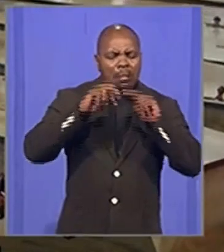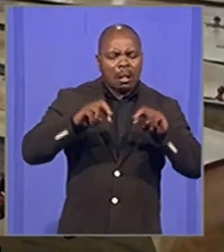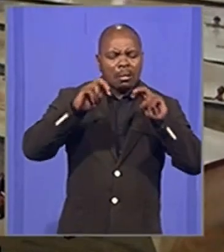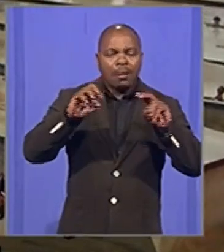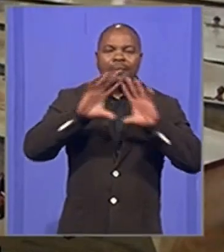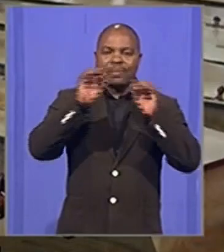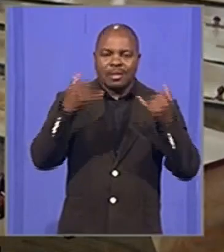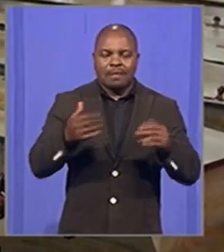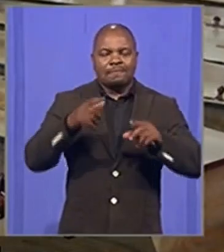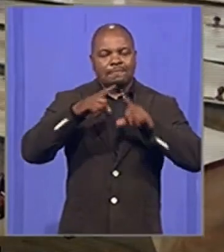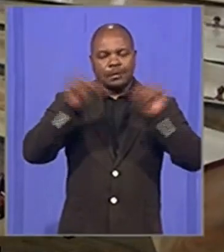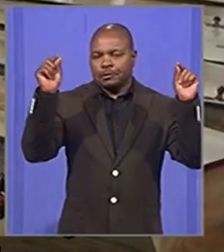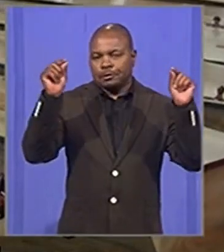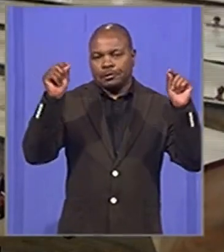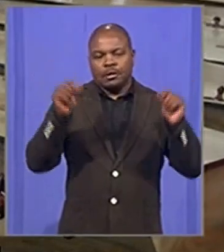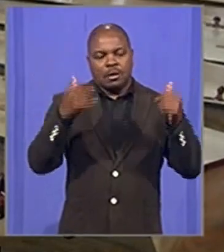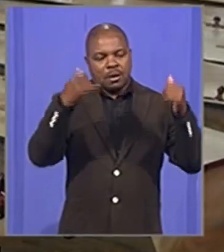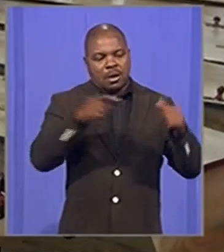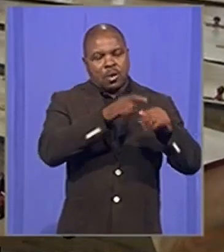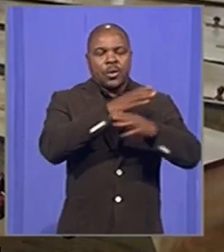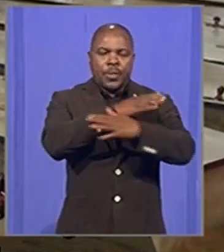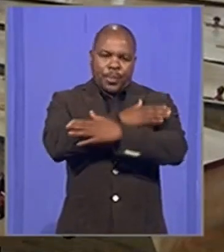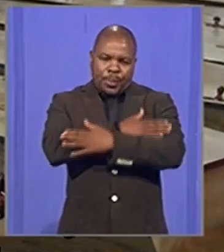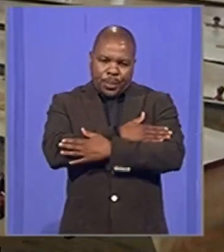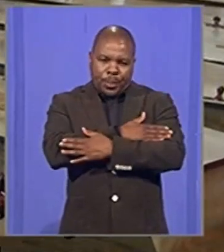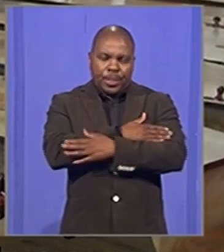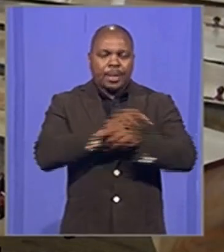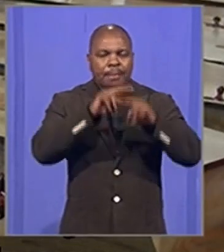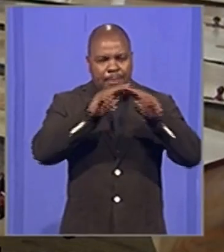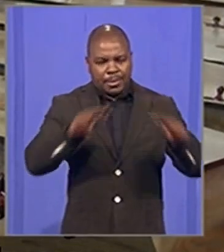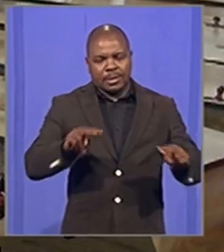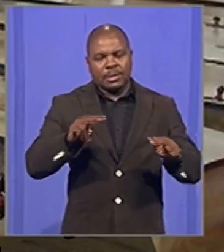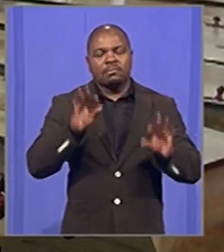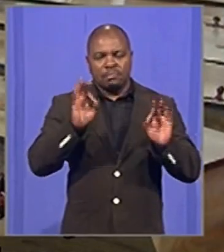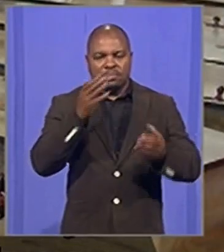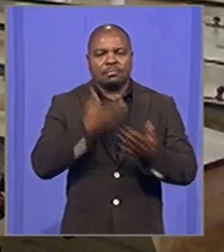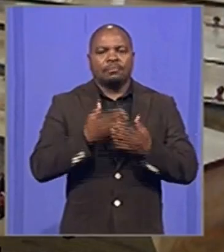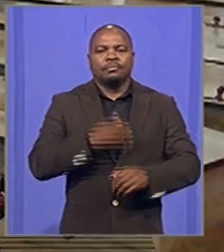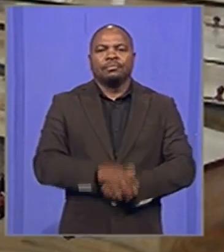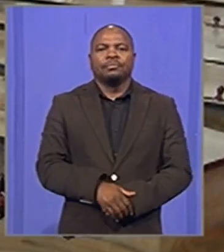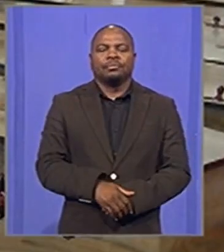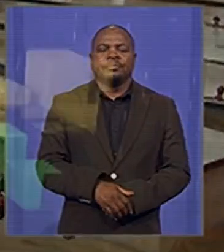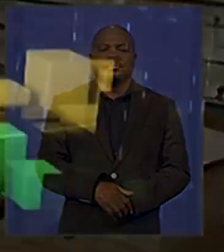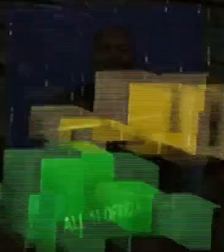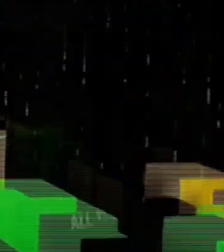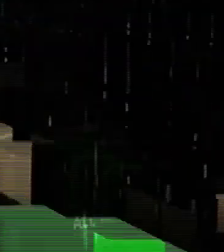di weditswe mewa ya ba swi janong e tla ithobalela ka kagiso gape.